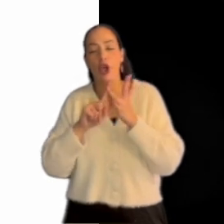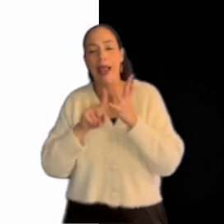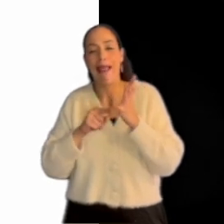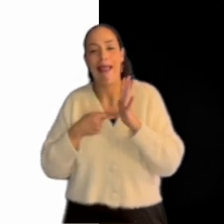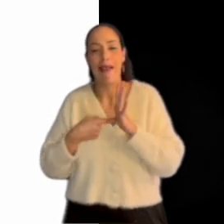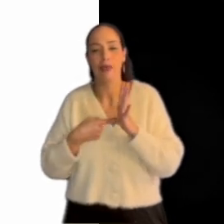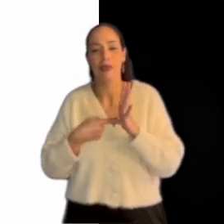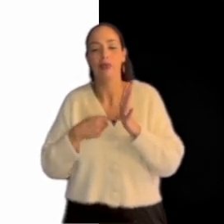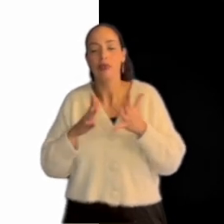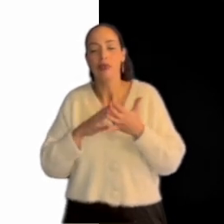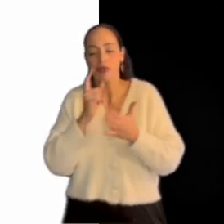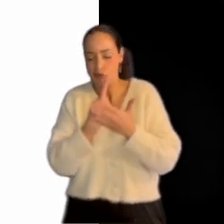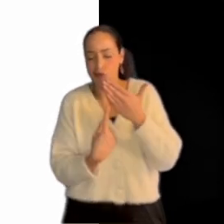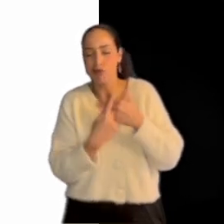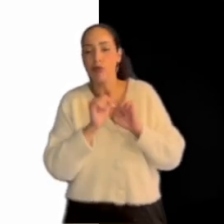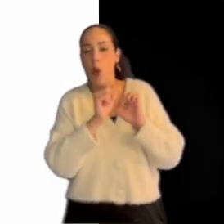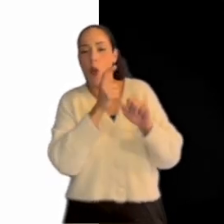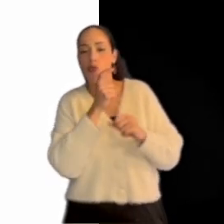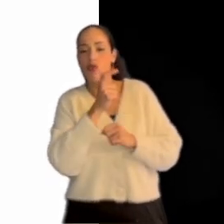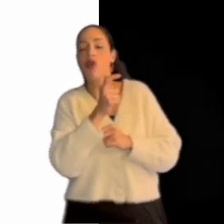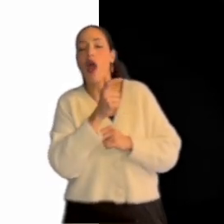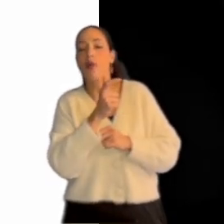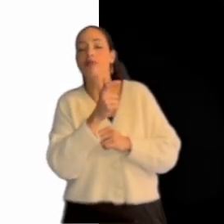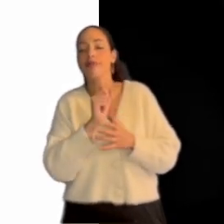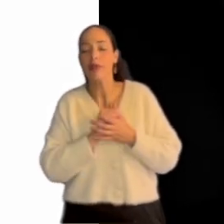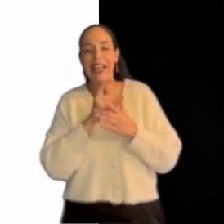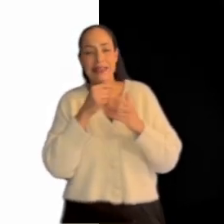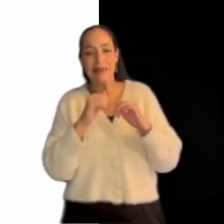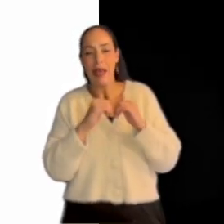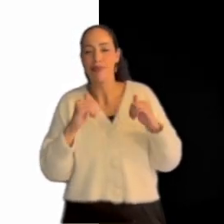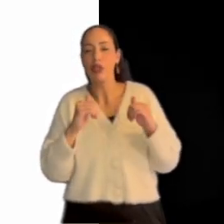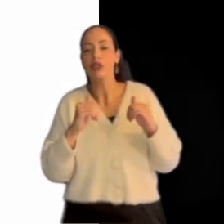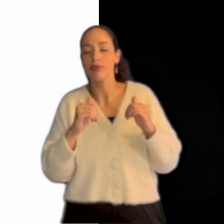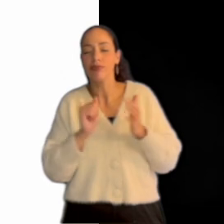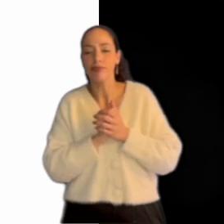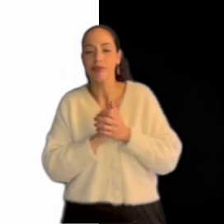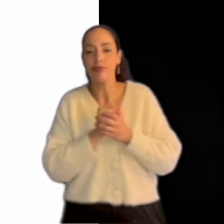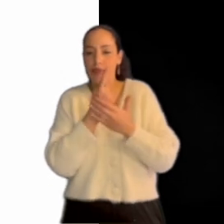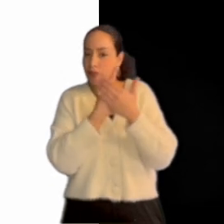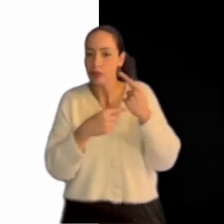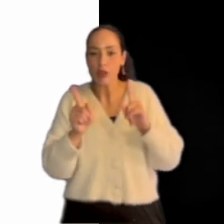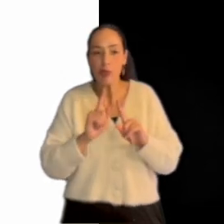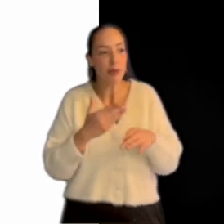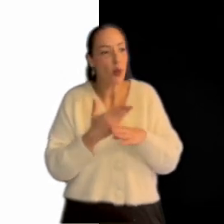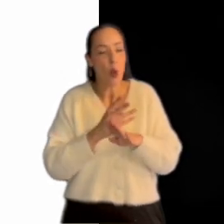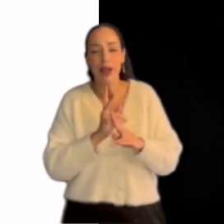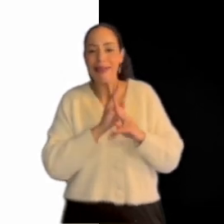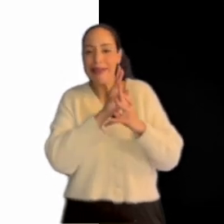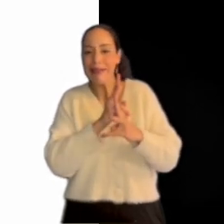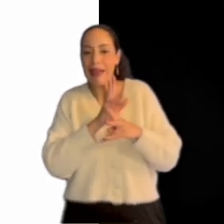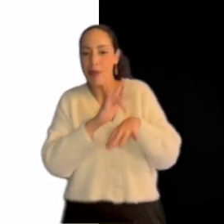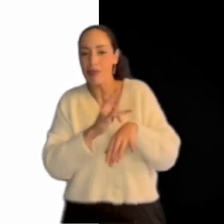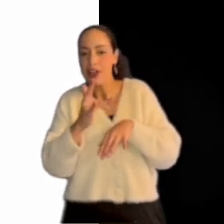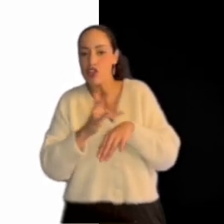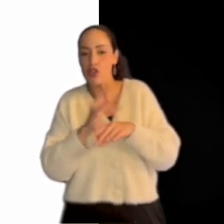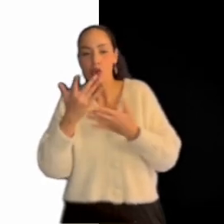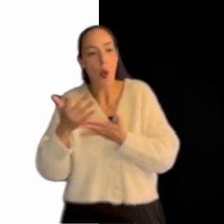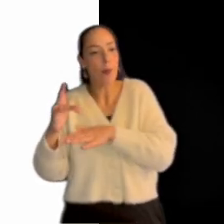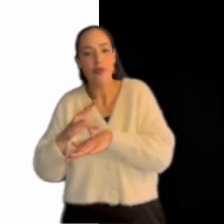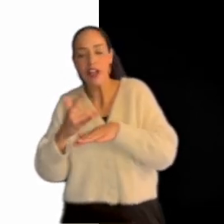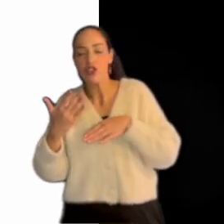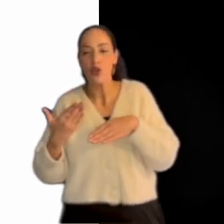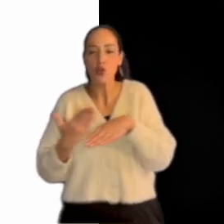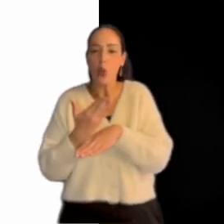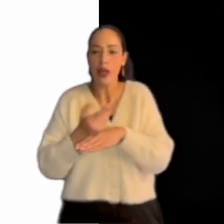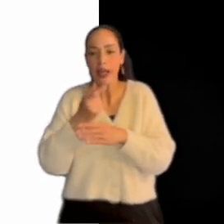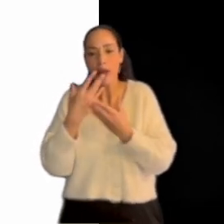is not exclusively experienced by those working in the caring profession or practitioners working with trauma. Rather, any profession, role or type of work